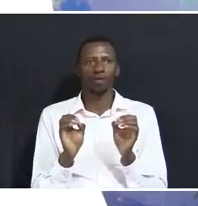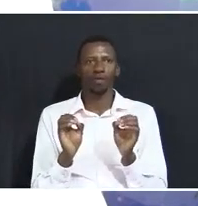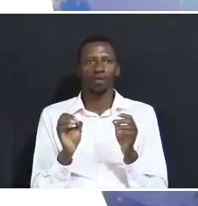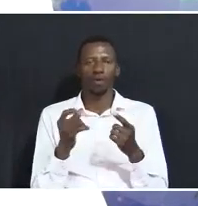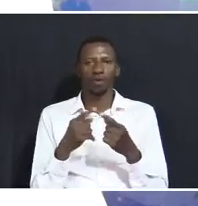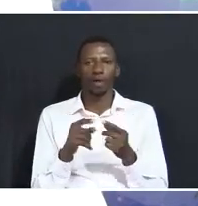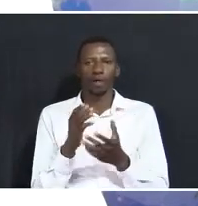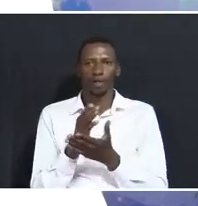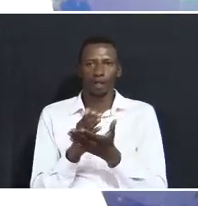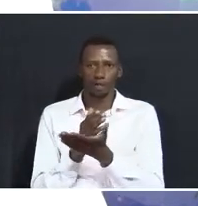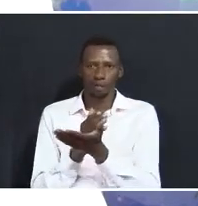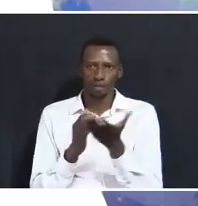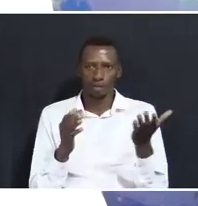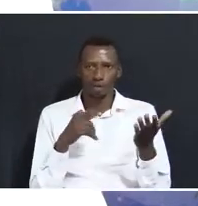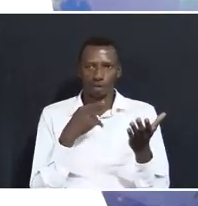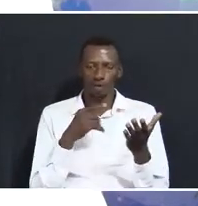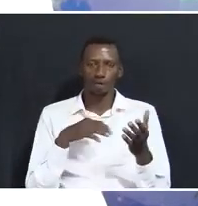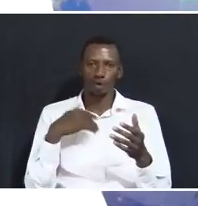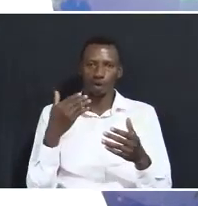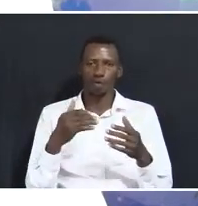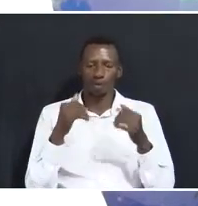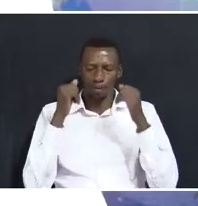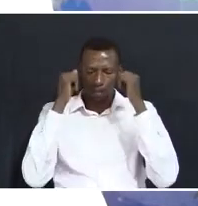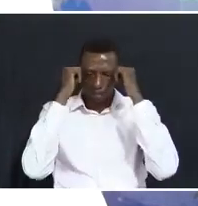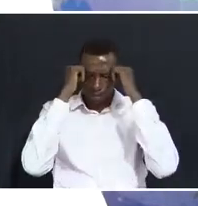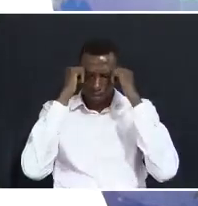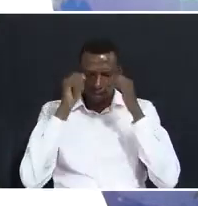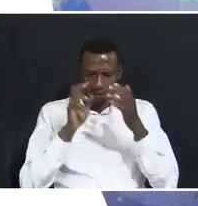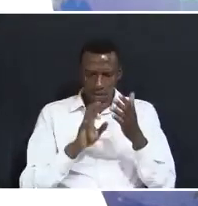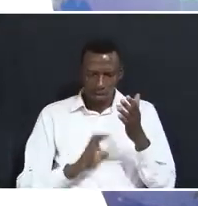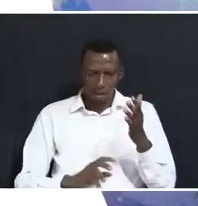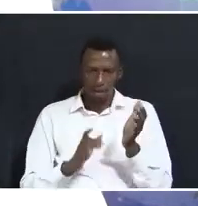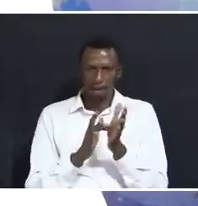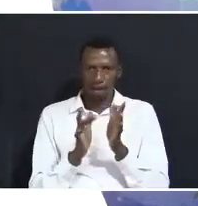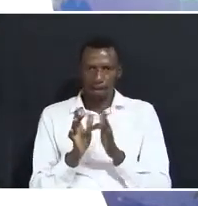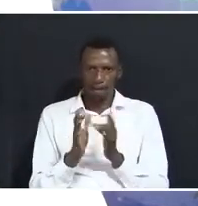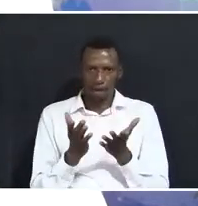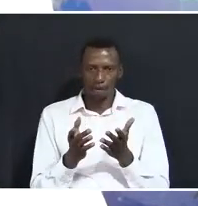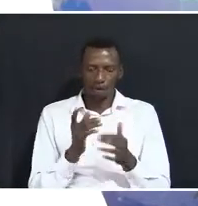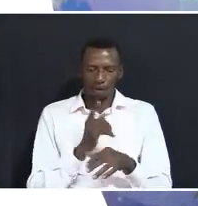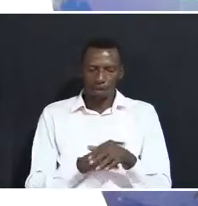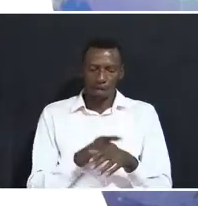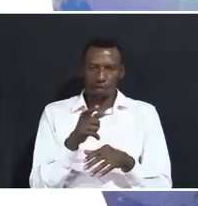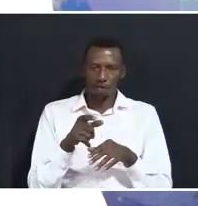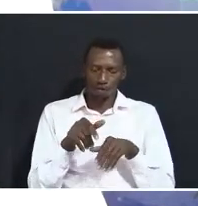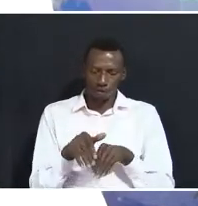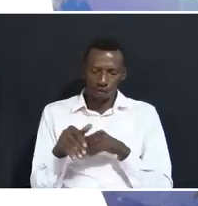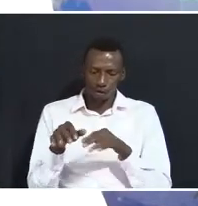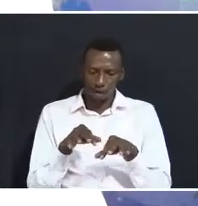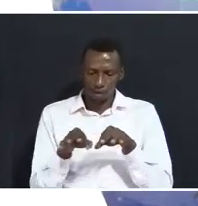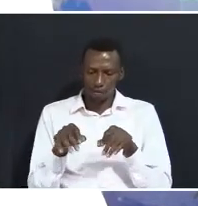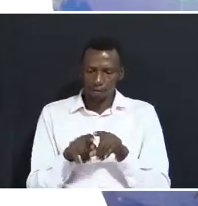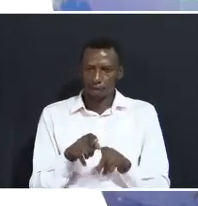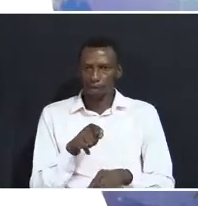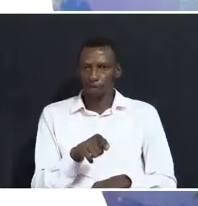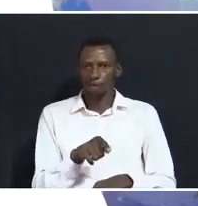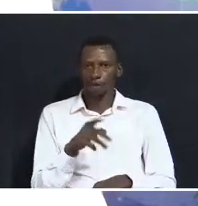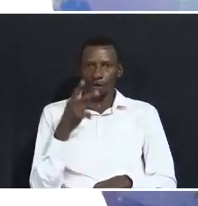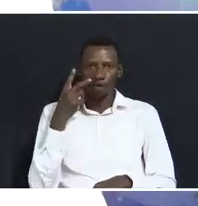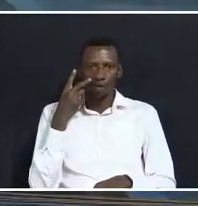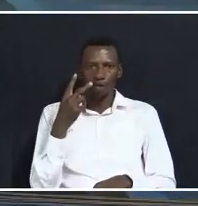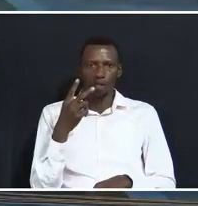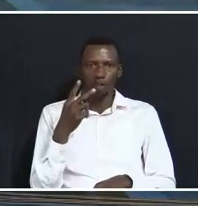But those of you who take time to read, and as you follow explanations like this one, you realize that the word of God